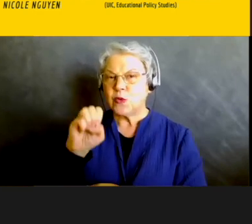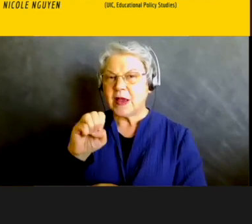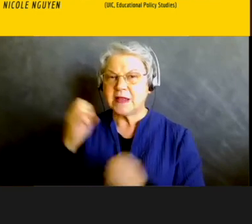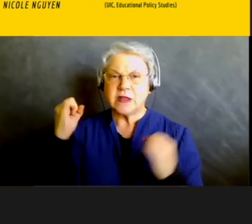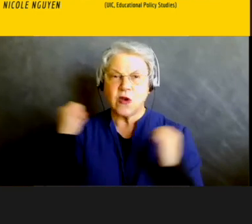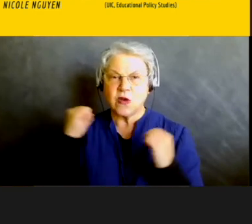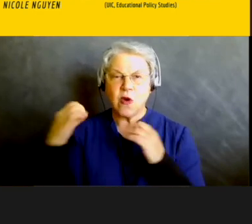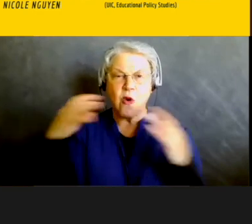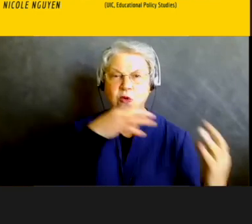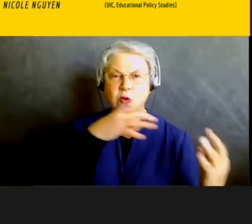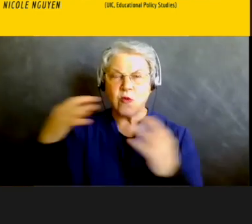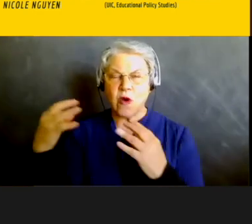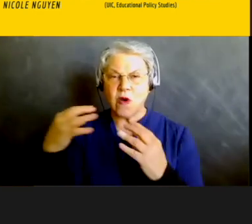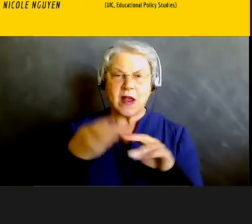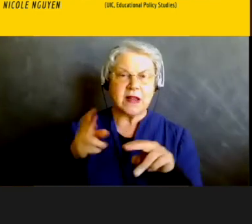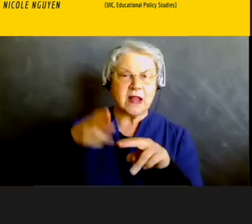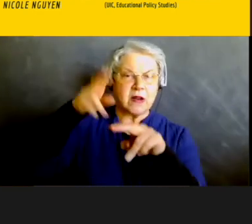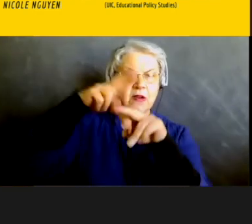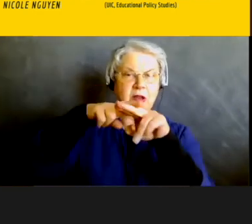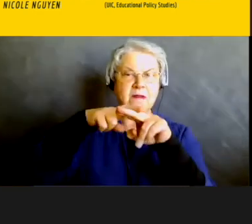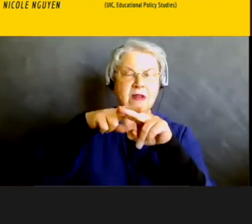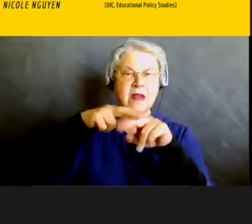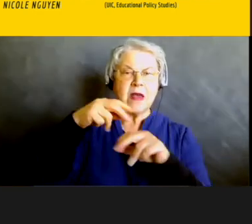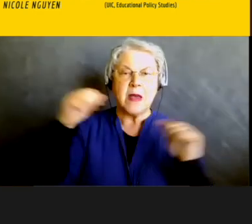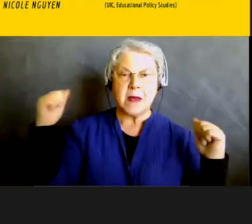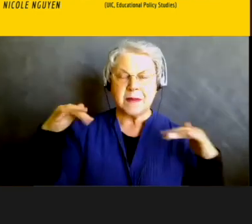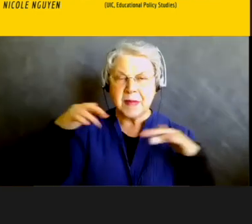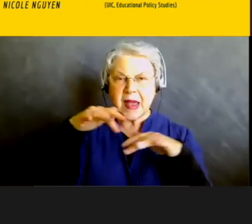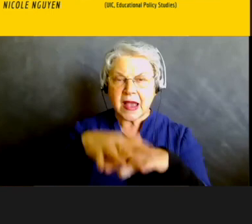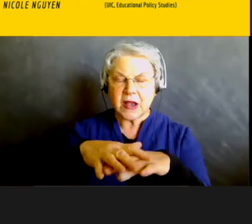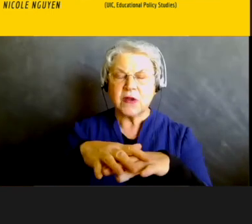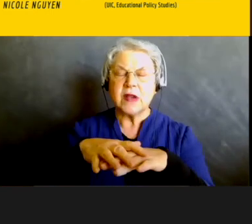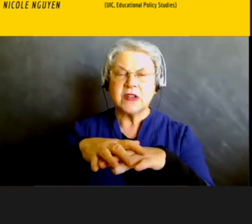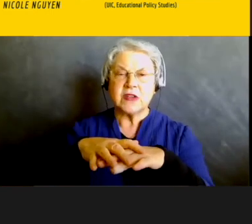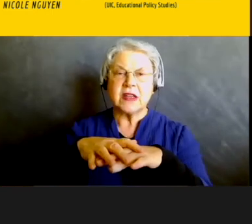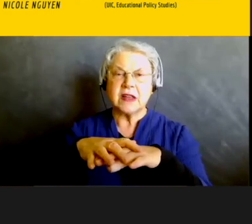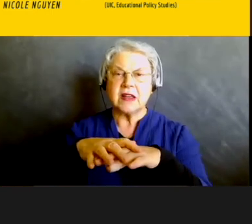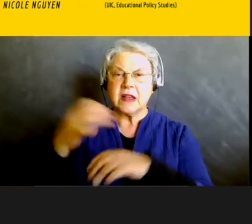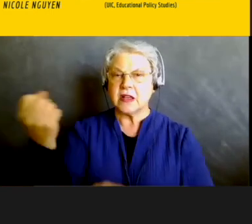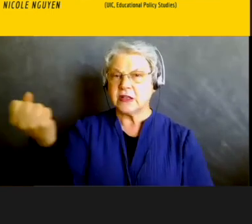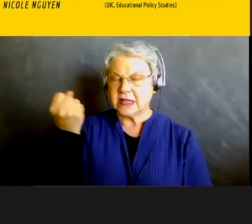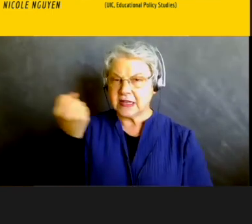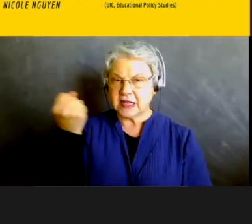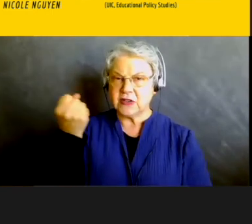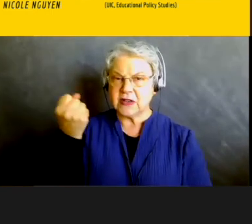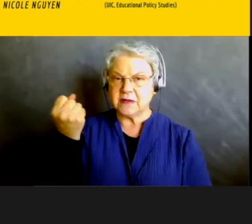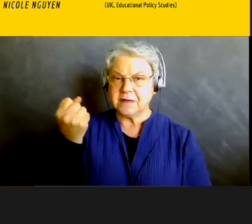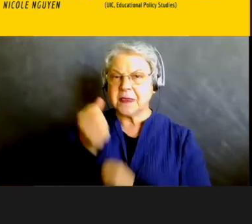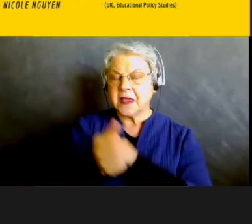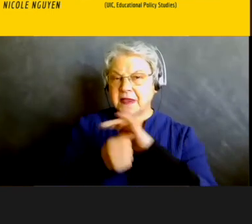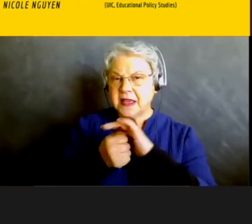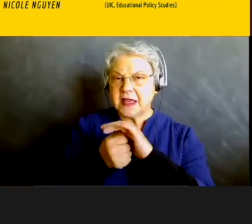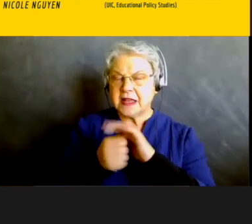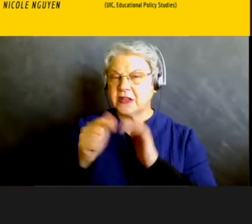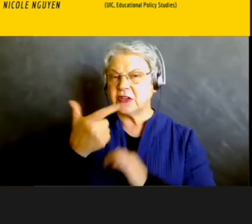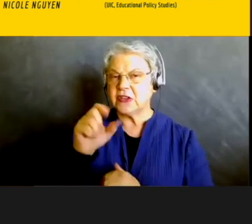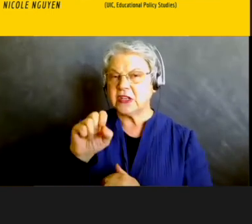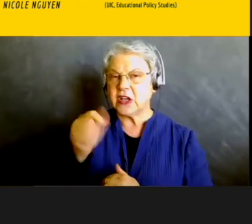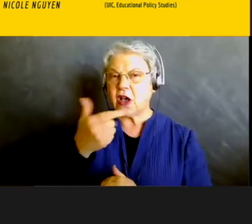detention. And most recently, The Death of Asylum, Hidden Geographies of the Enforcement